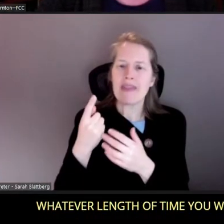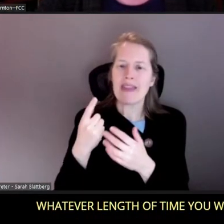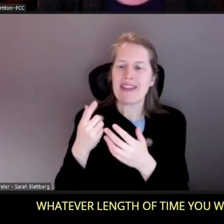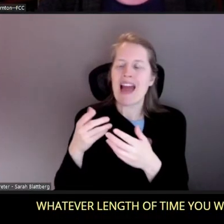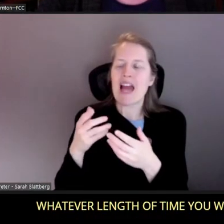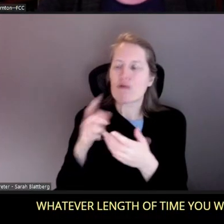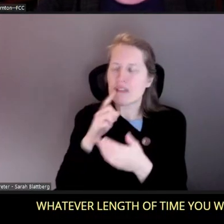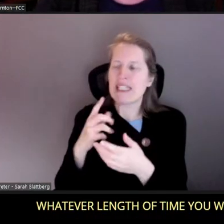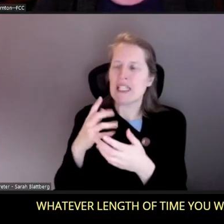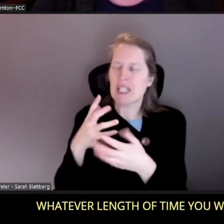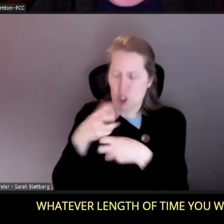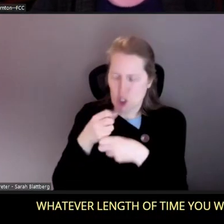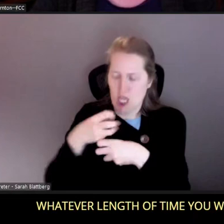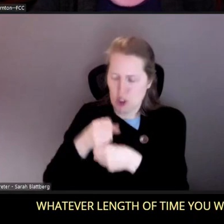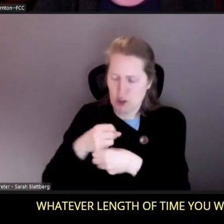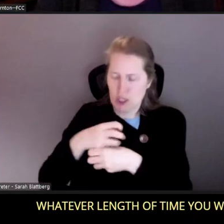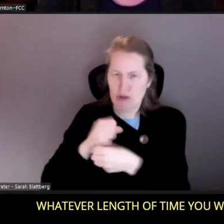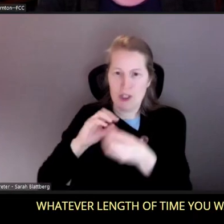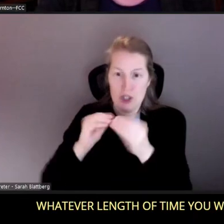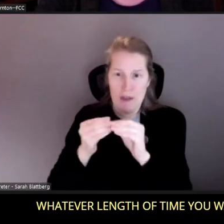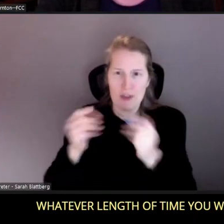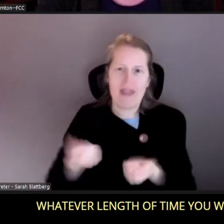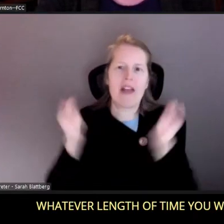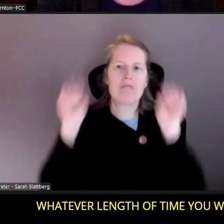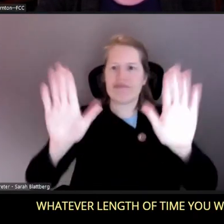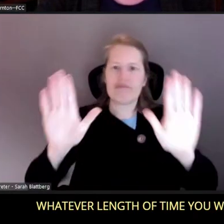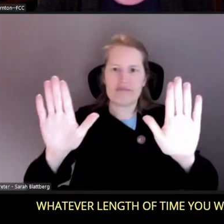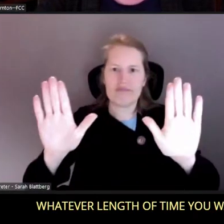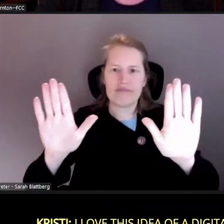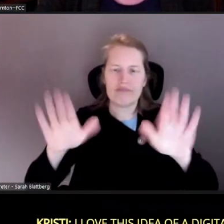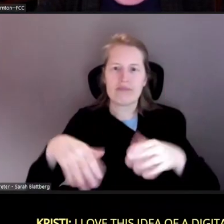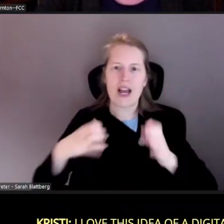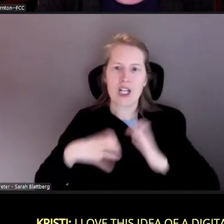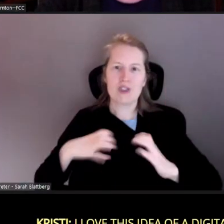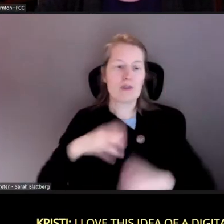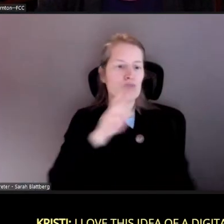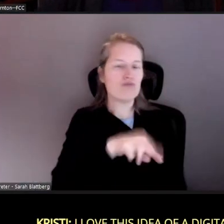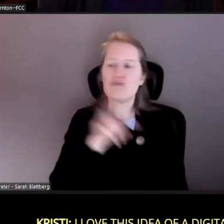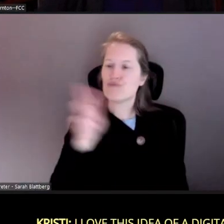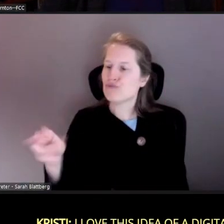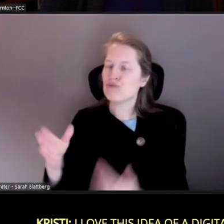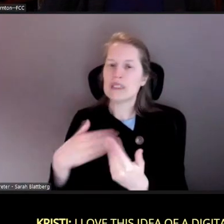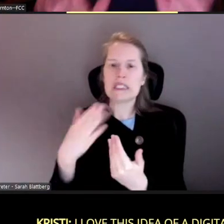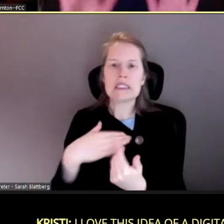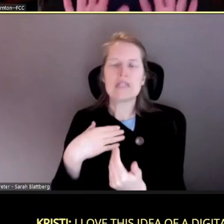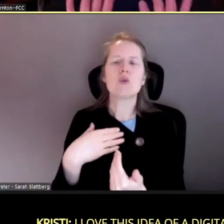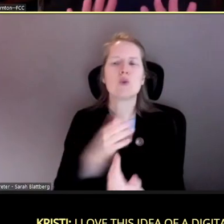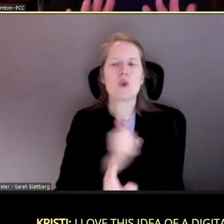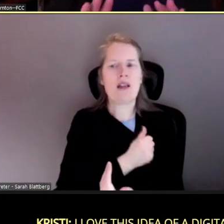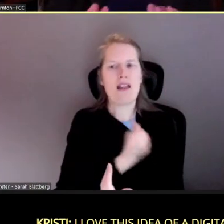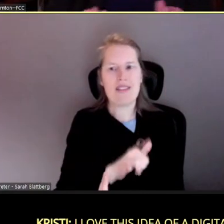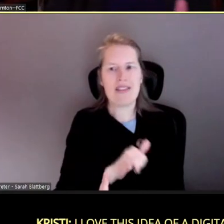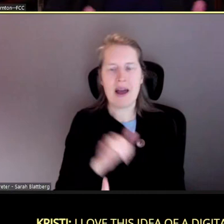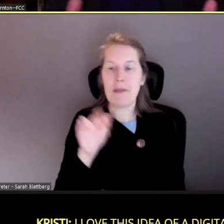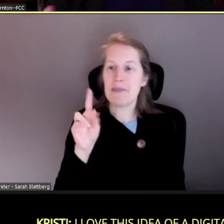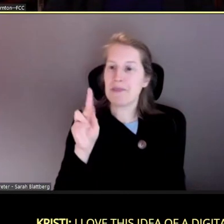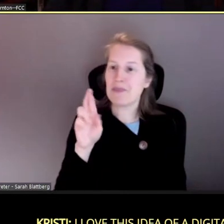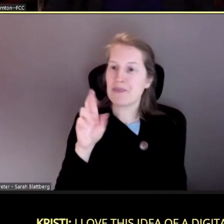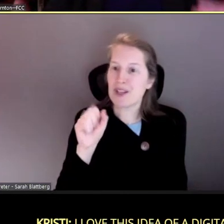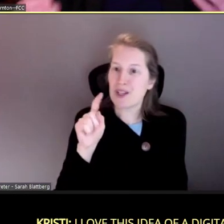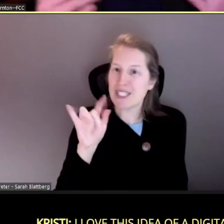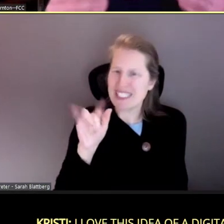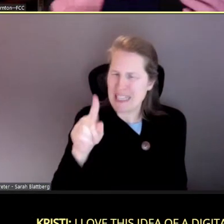for people and then present it side by side is really ingenious. I love that. I want to back up just a second.